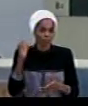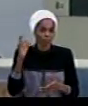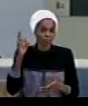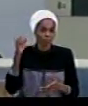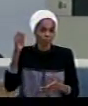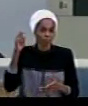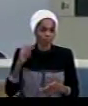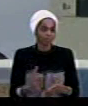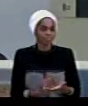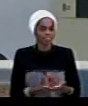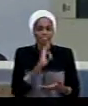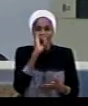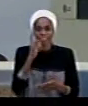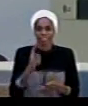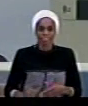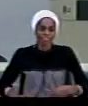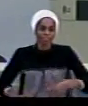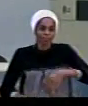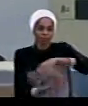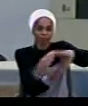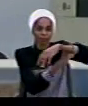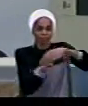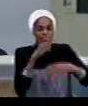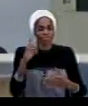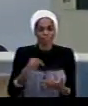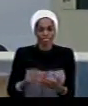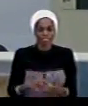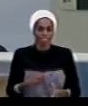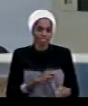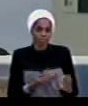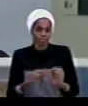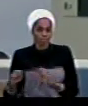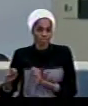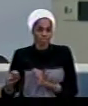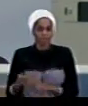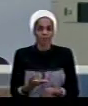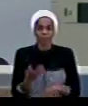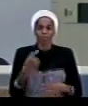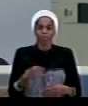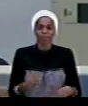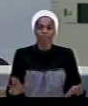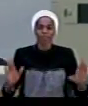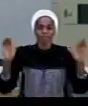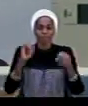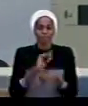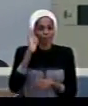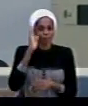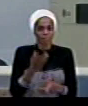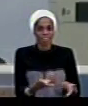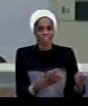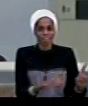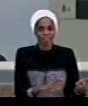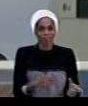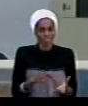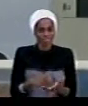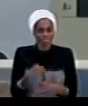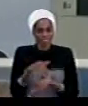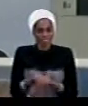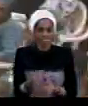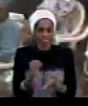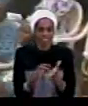origin, the source of the transmission. And miracles will happen tonight.